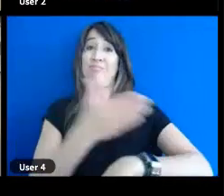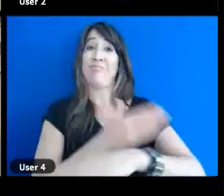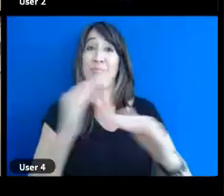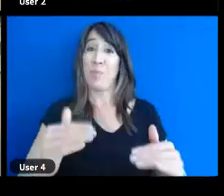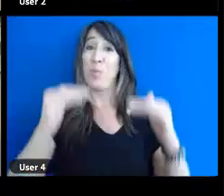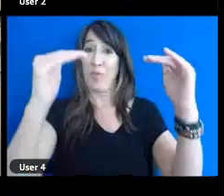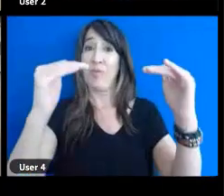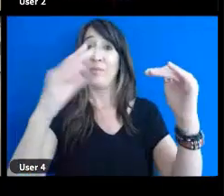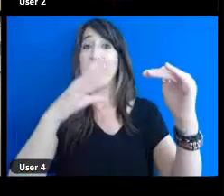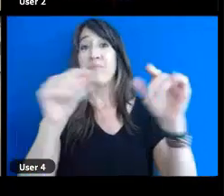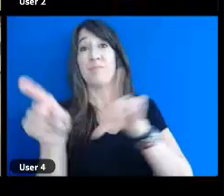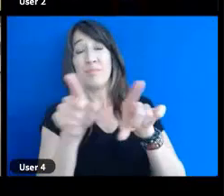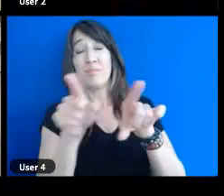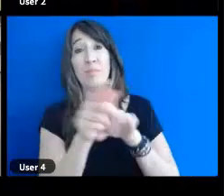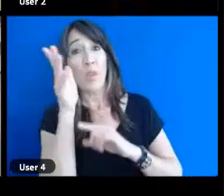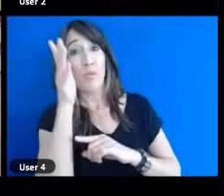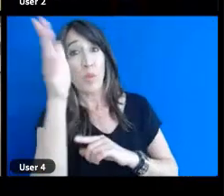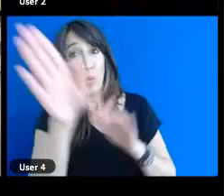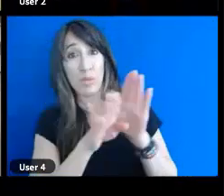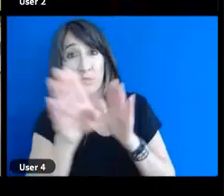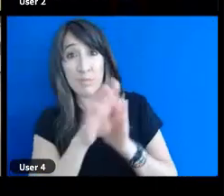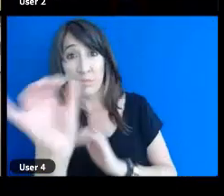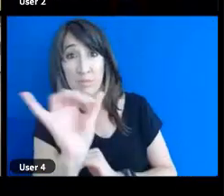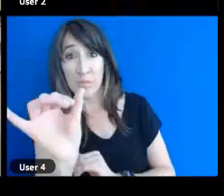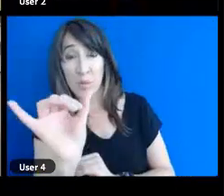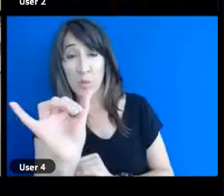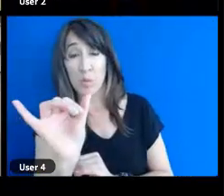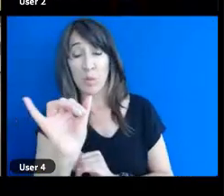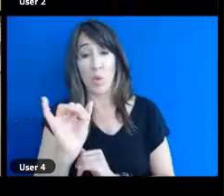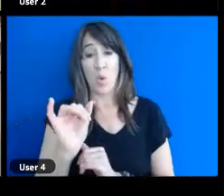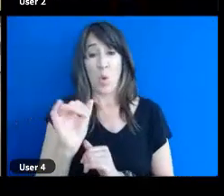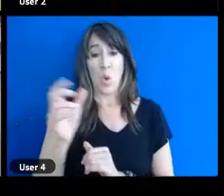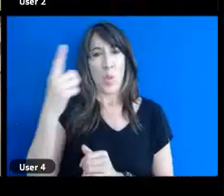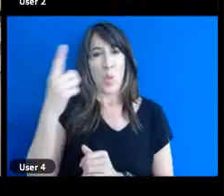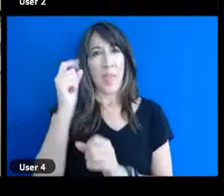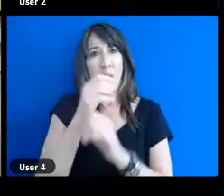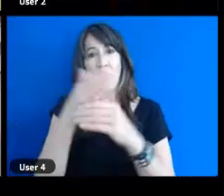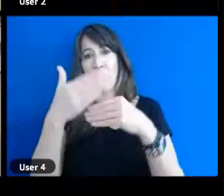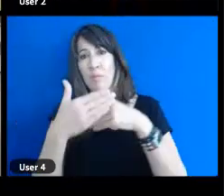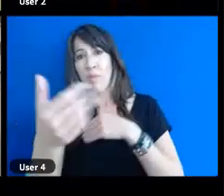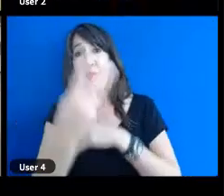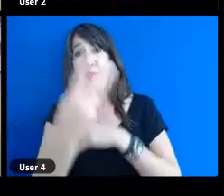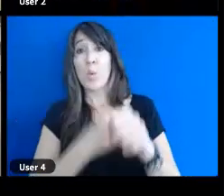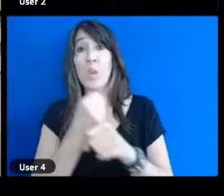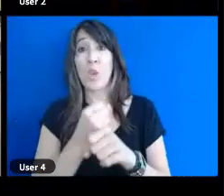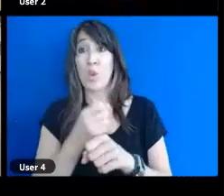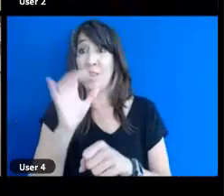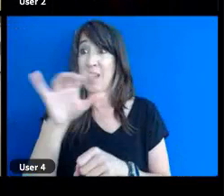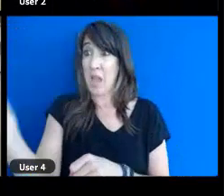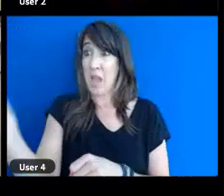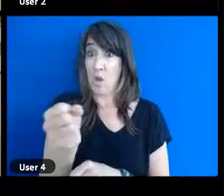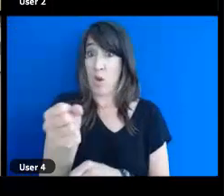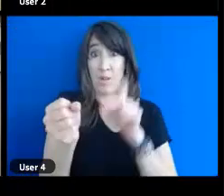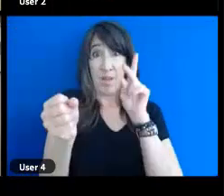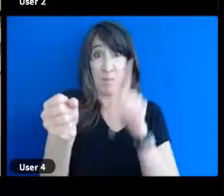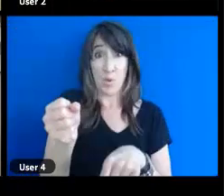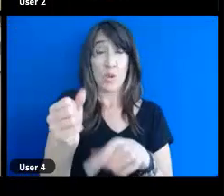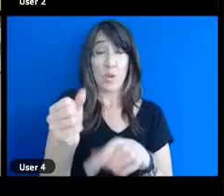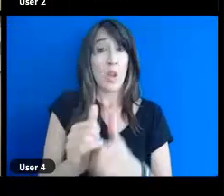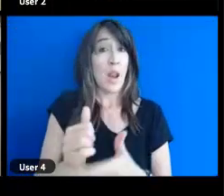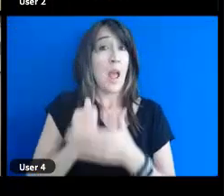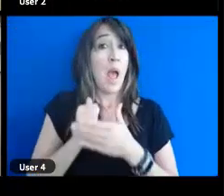complement those skills and abilities? And not just for now, but in the future. So what can somebody bring to your organization over the next